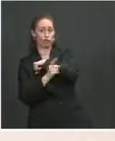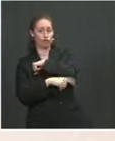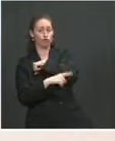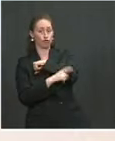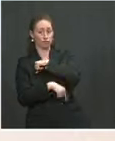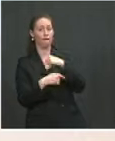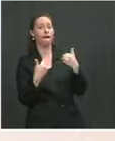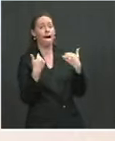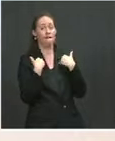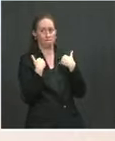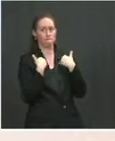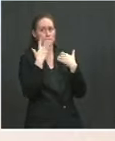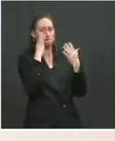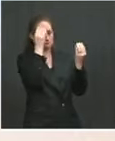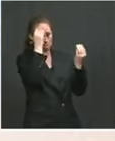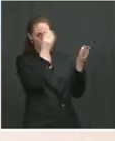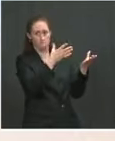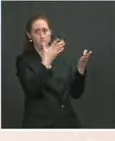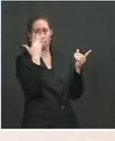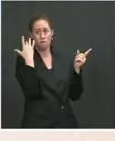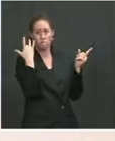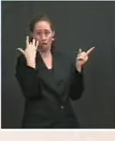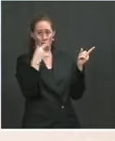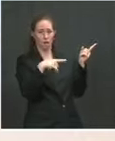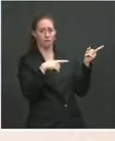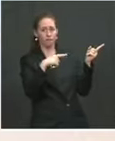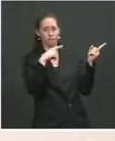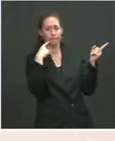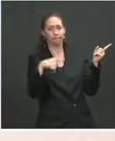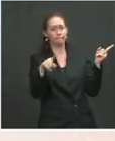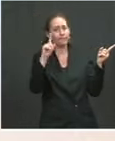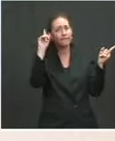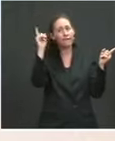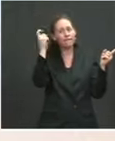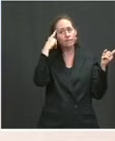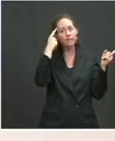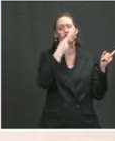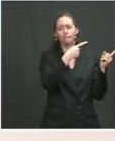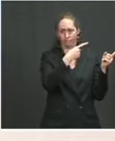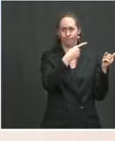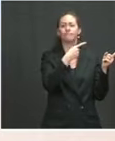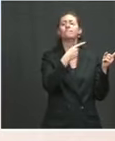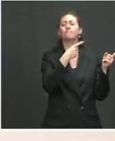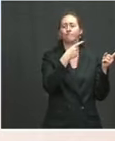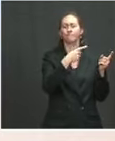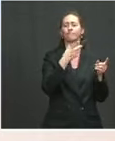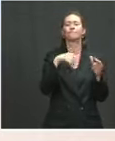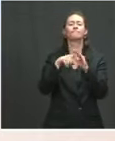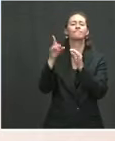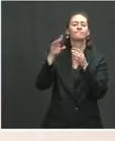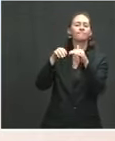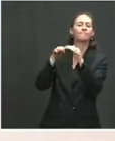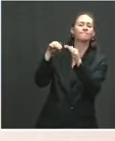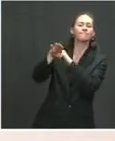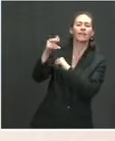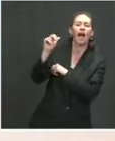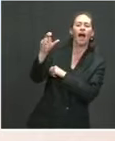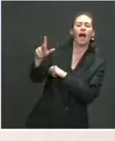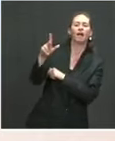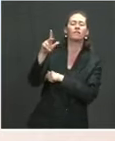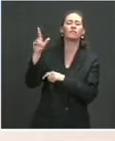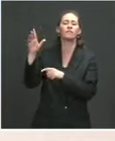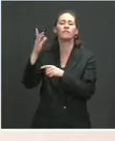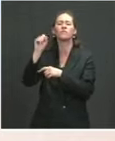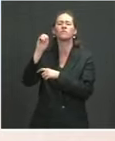the Russian government, right? In response to SolarWinds, in response to their engagement in our own election. So we